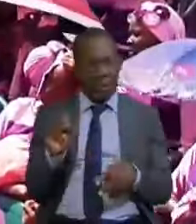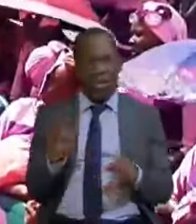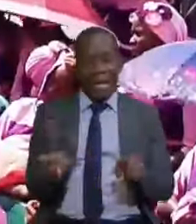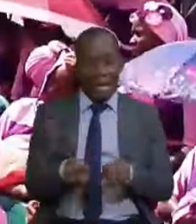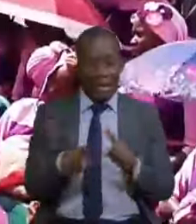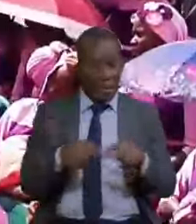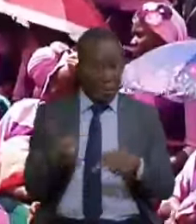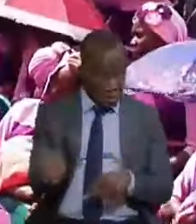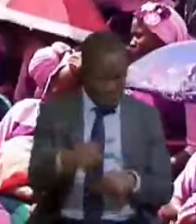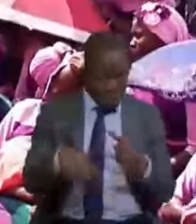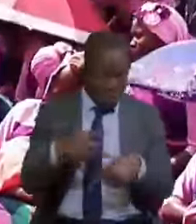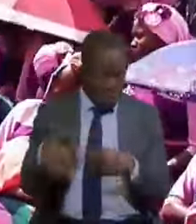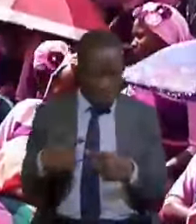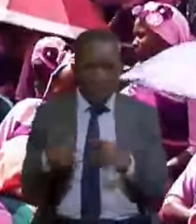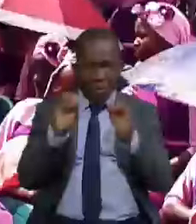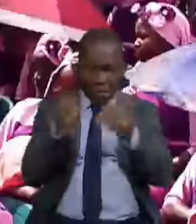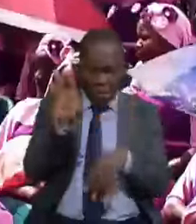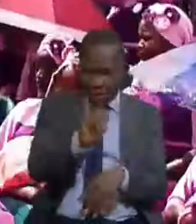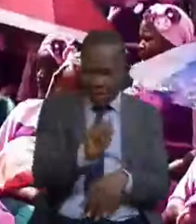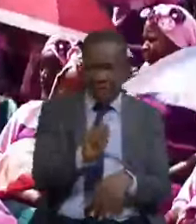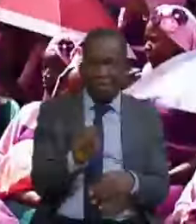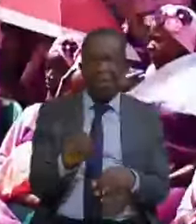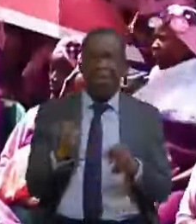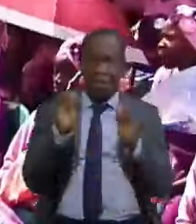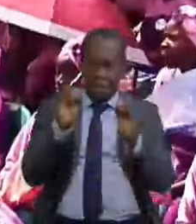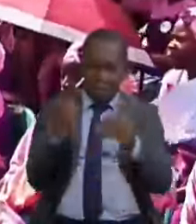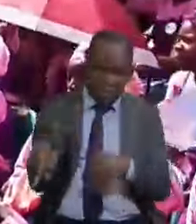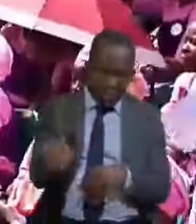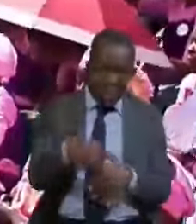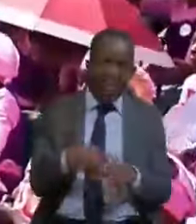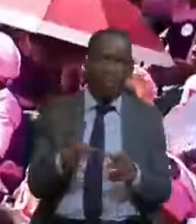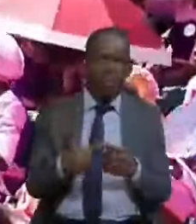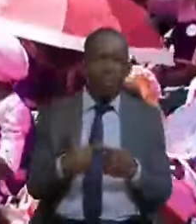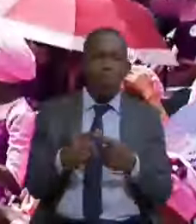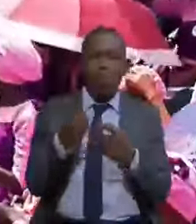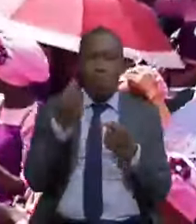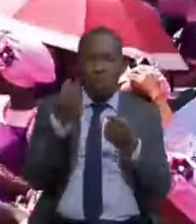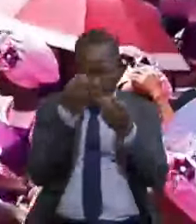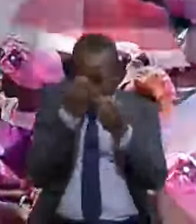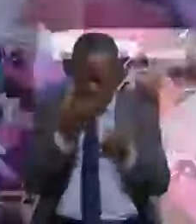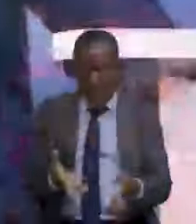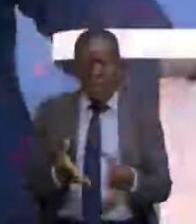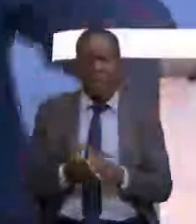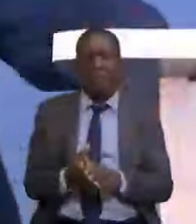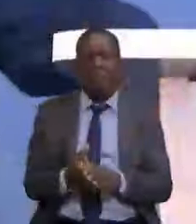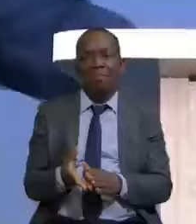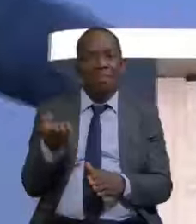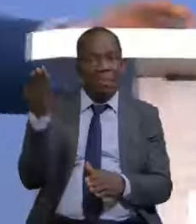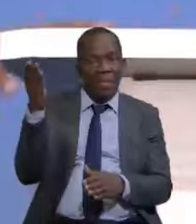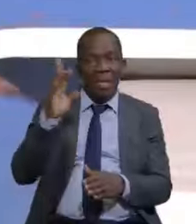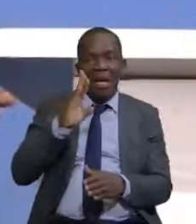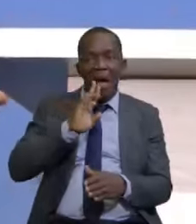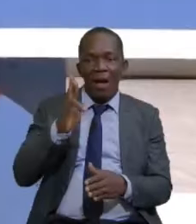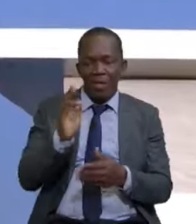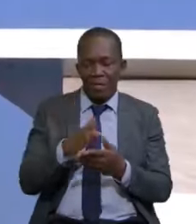teach them to observe. There is something to observe. There is something to obey in the